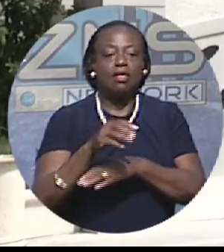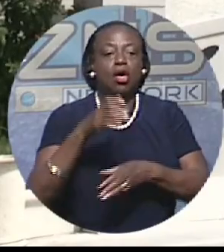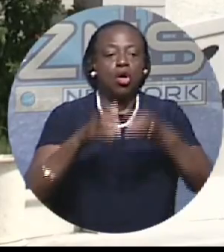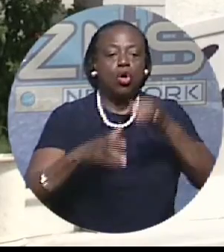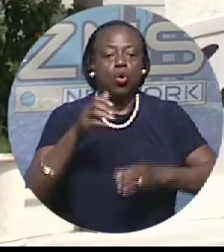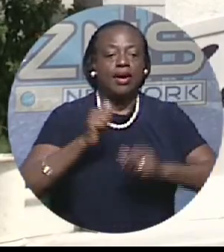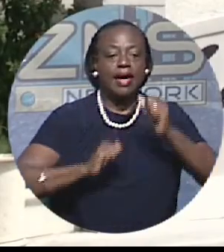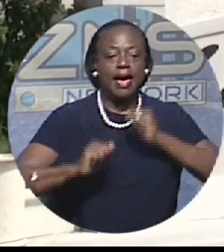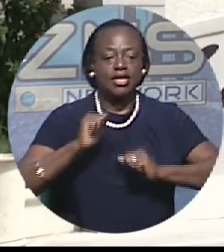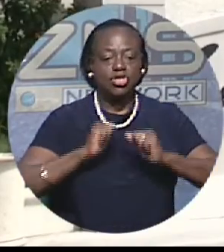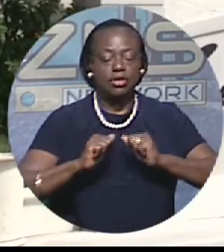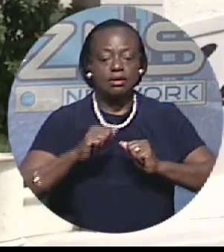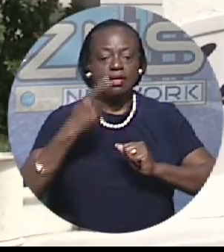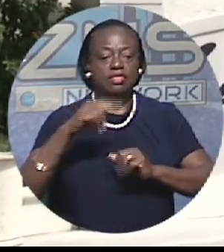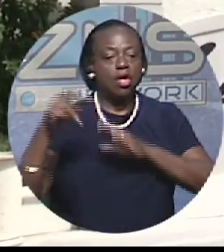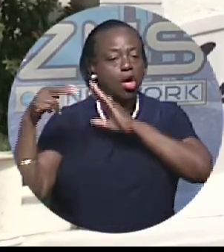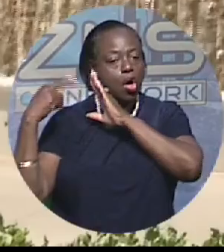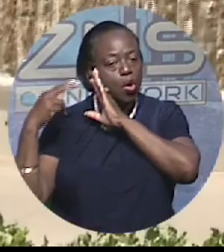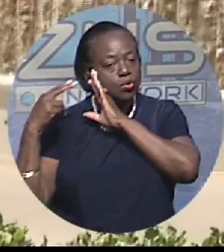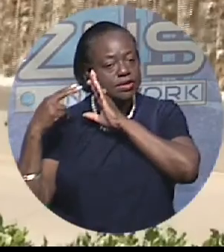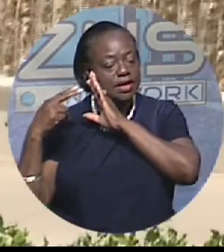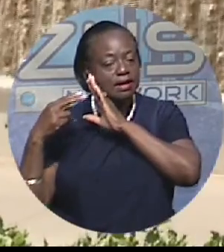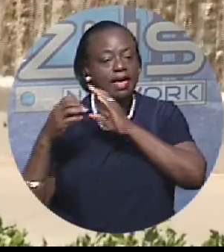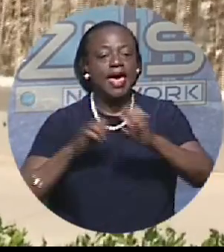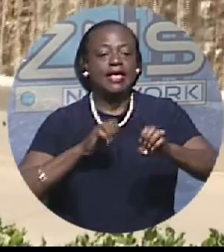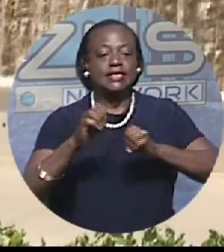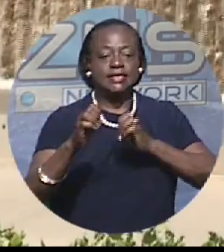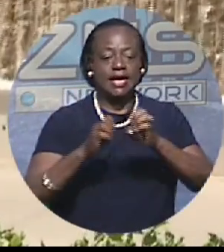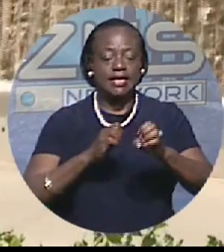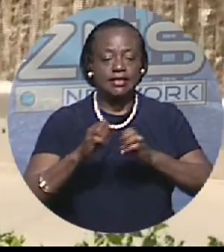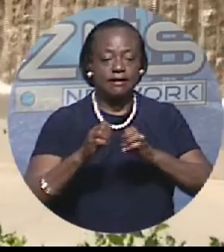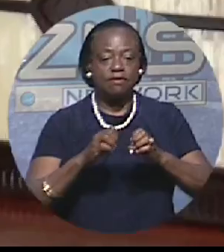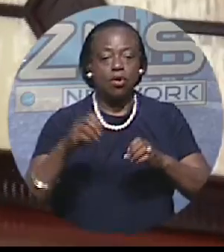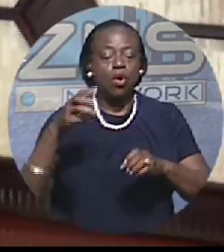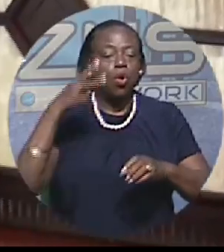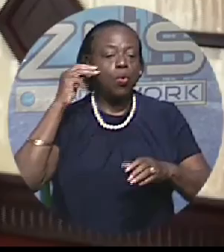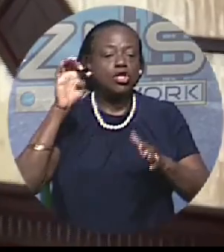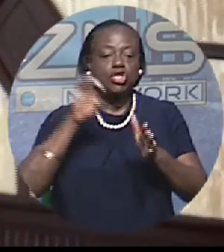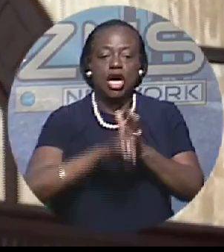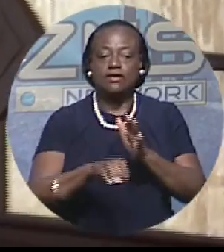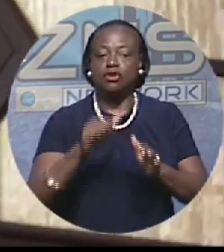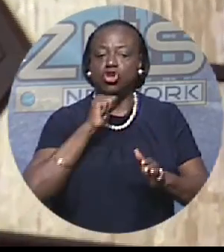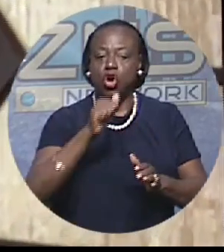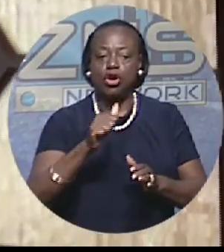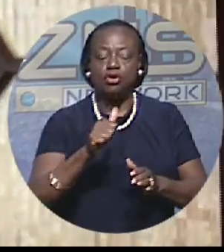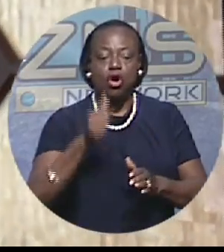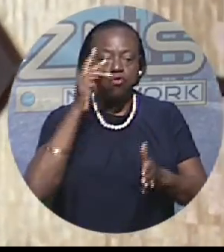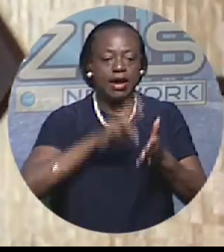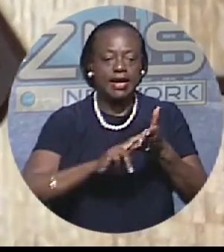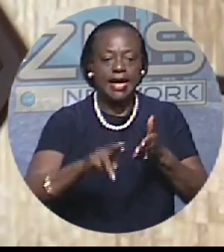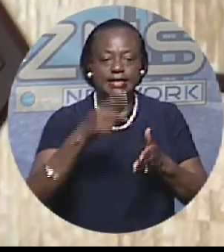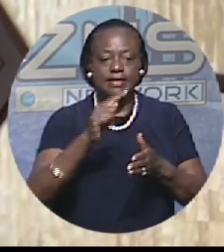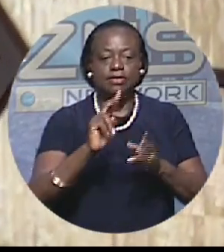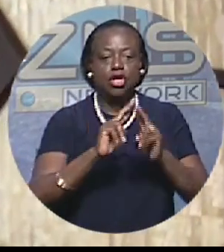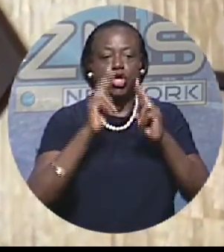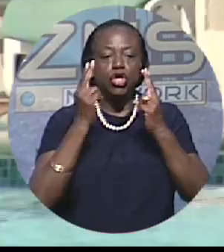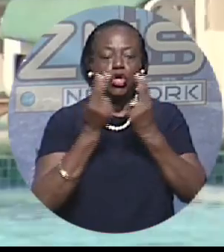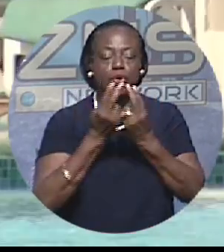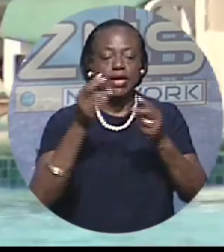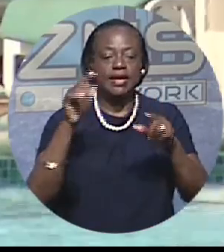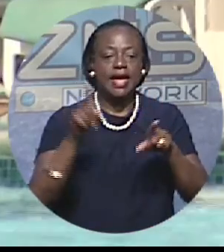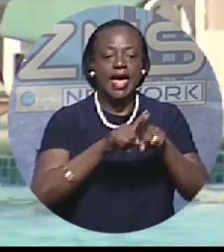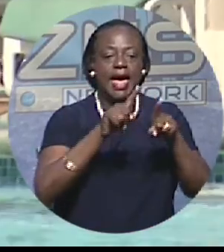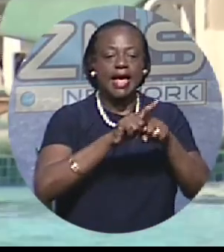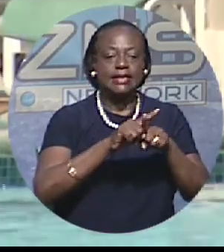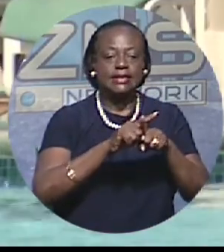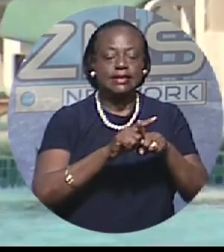resort executives were charged in the magistrate's court for failing to recognize the union as a bargaining agent for employees. The Bahamas Hotel Maintenance